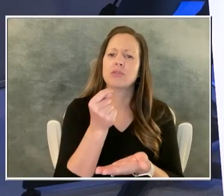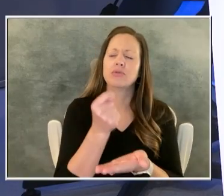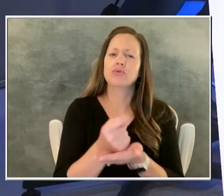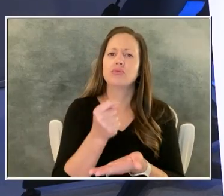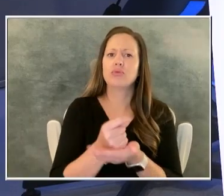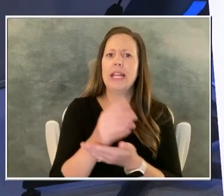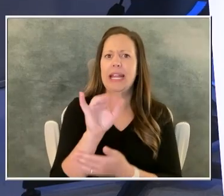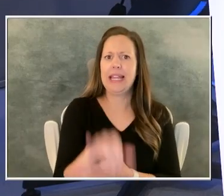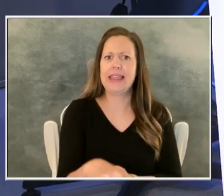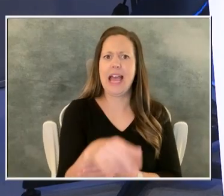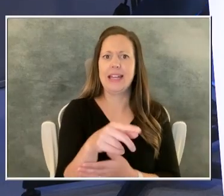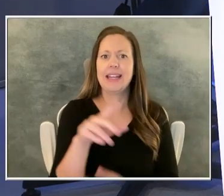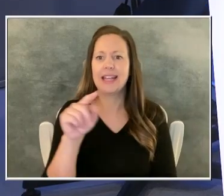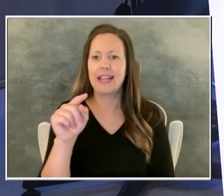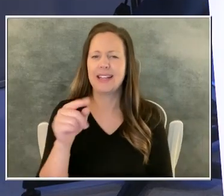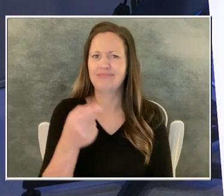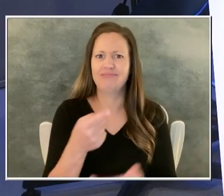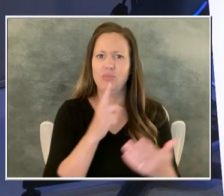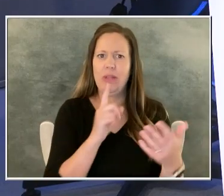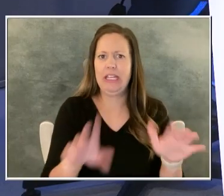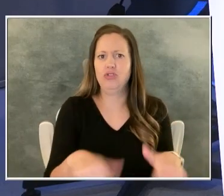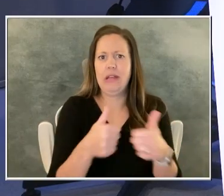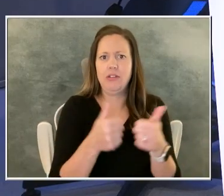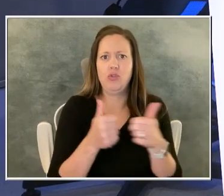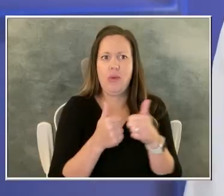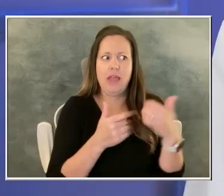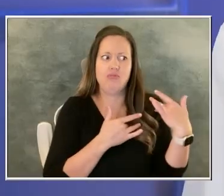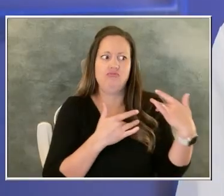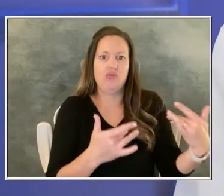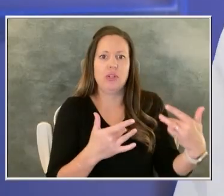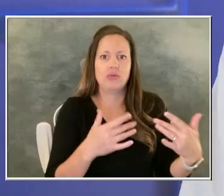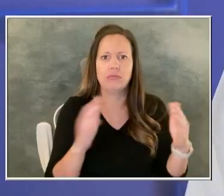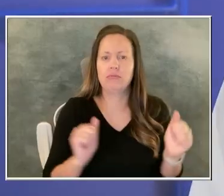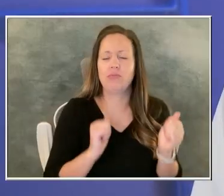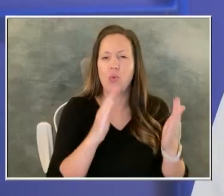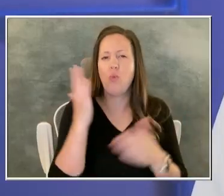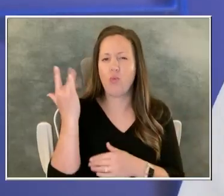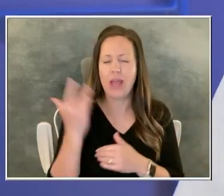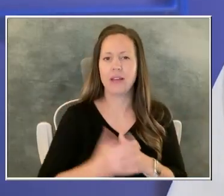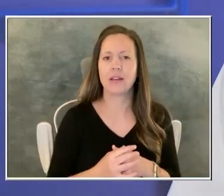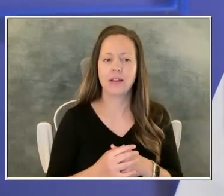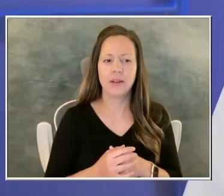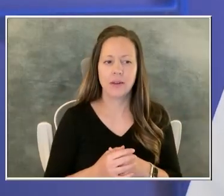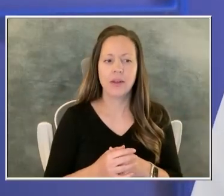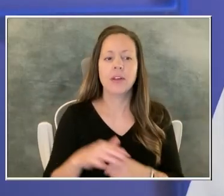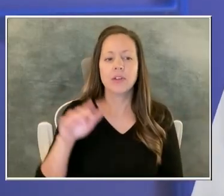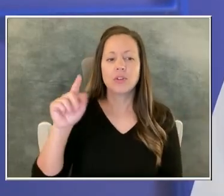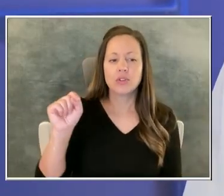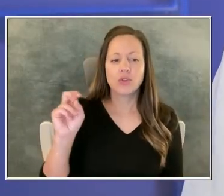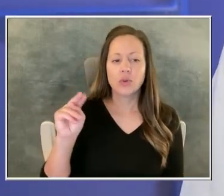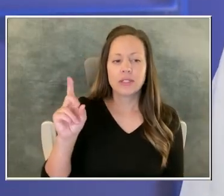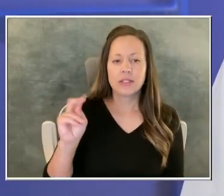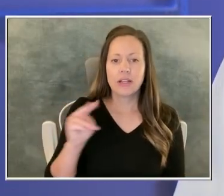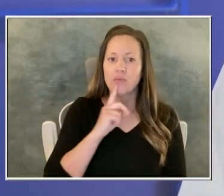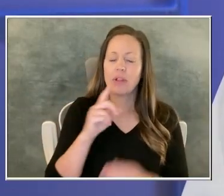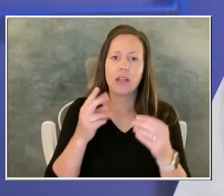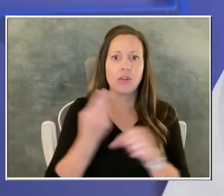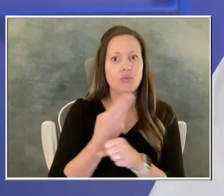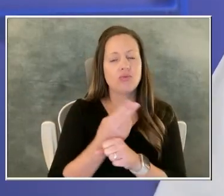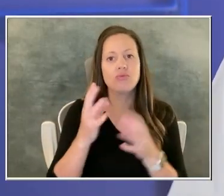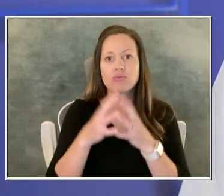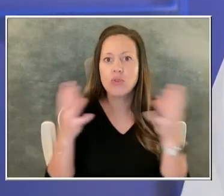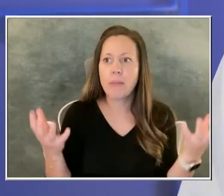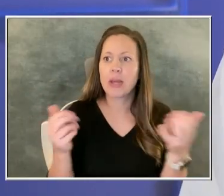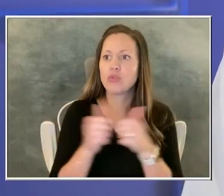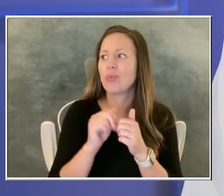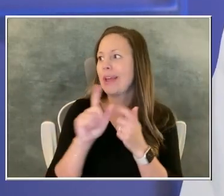tendinopathy so challenging with traditional approaches? Yeah, so I think one of the things that happens is, tendons get overused, especially with repetitive motion, certain sports,